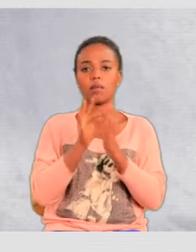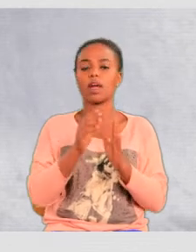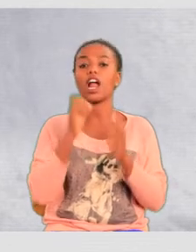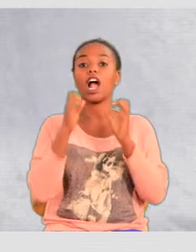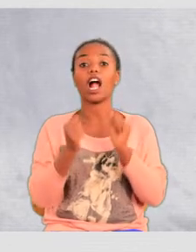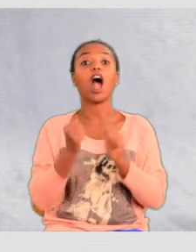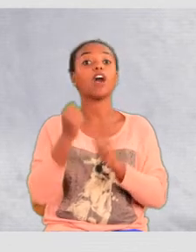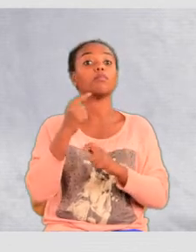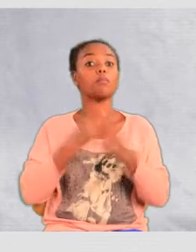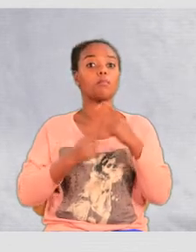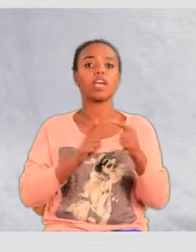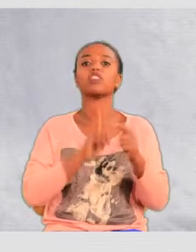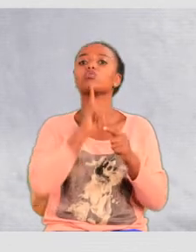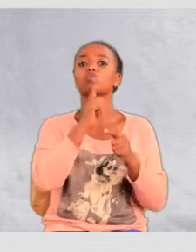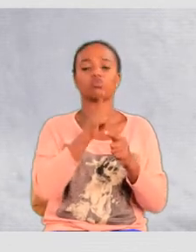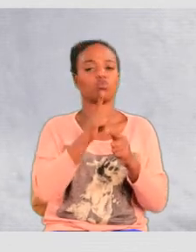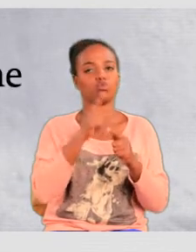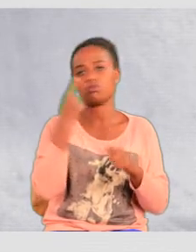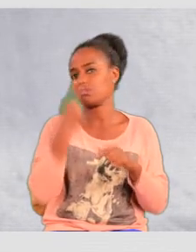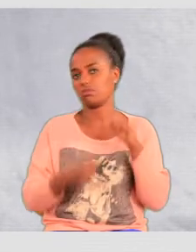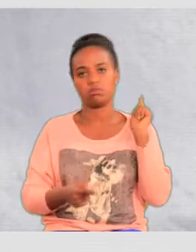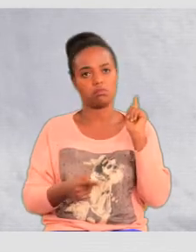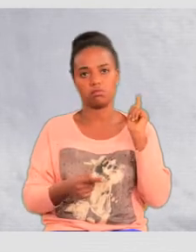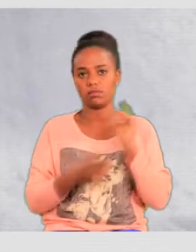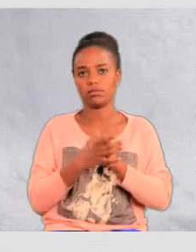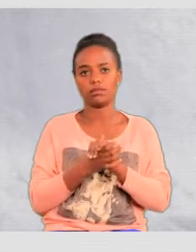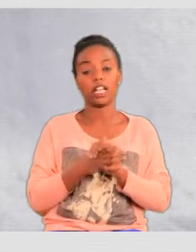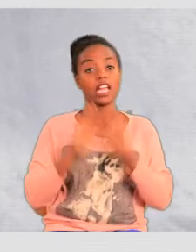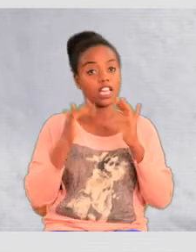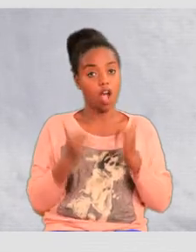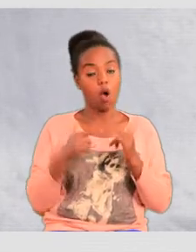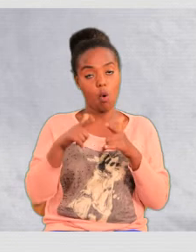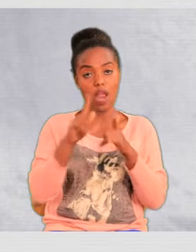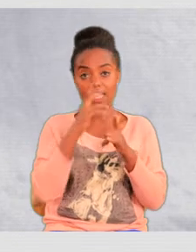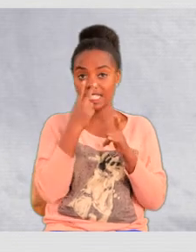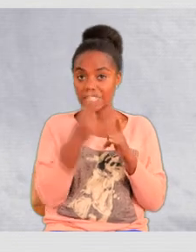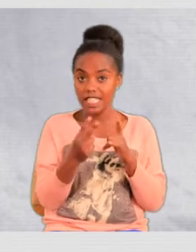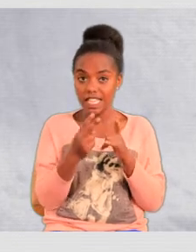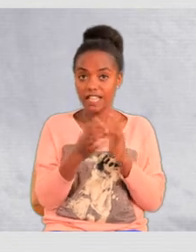true. Okay, now let's see